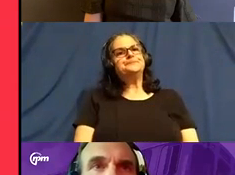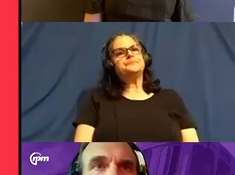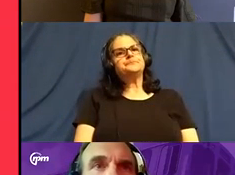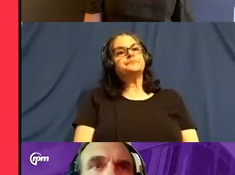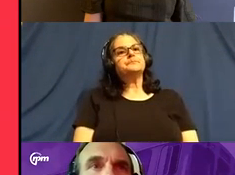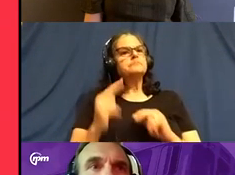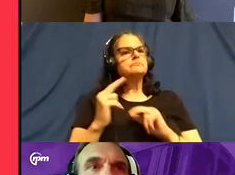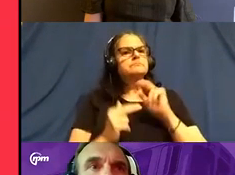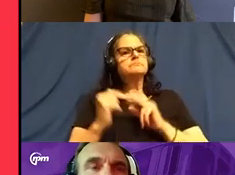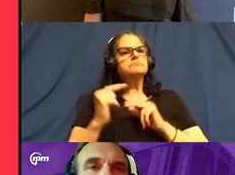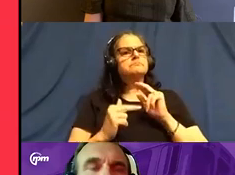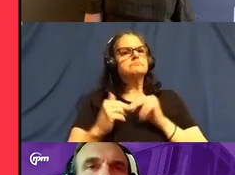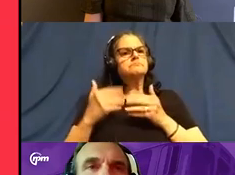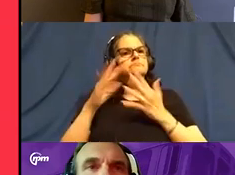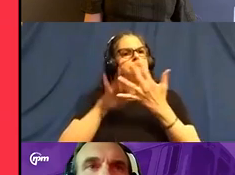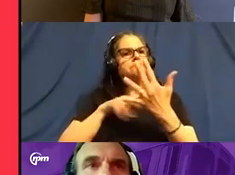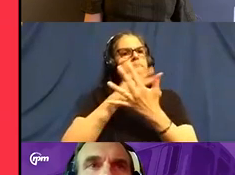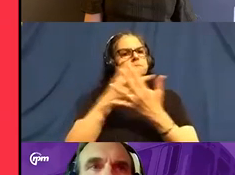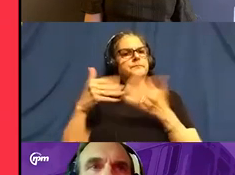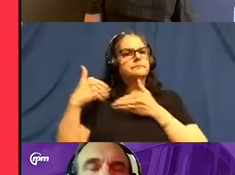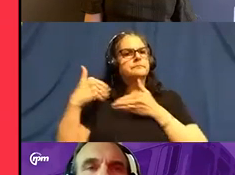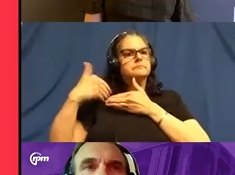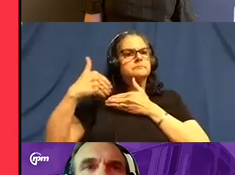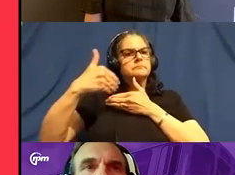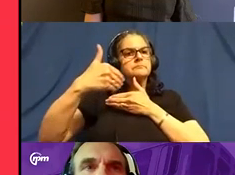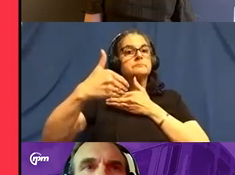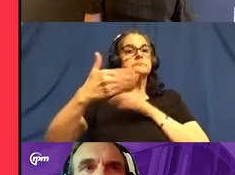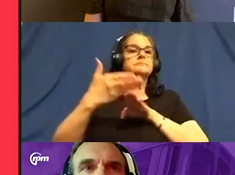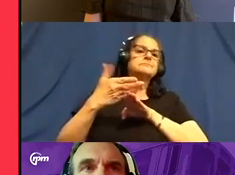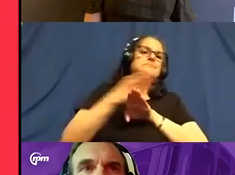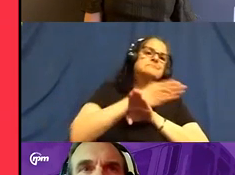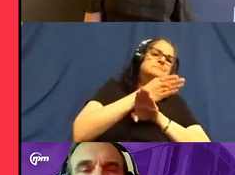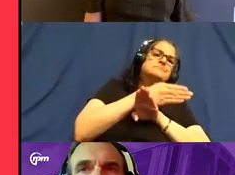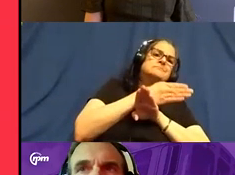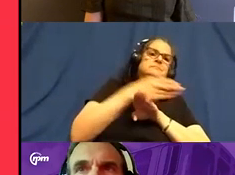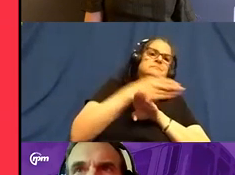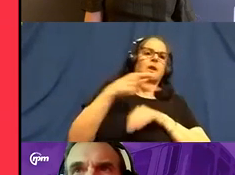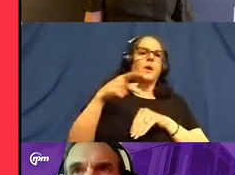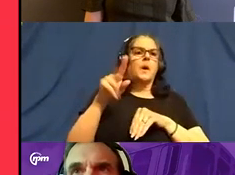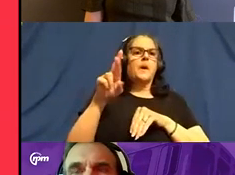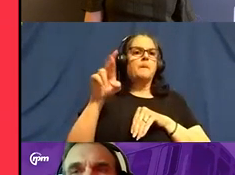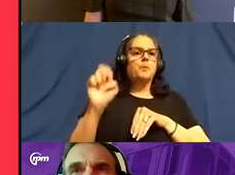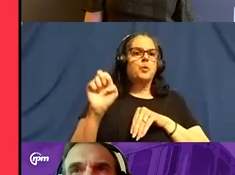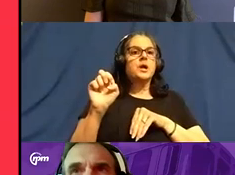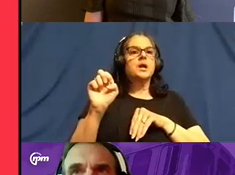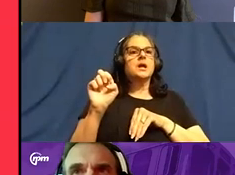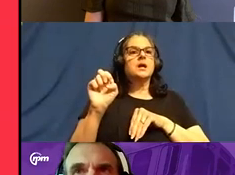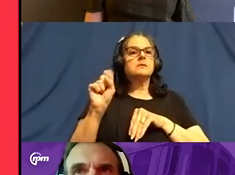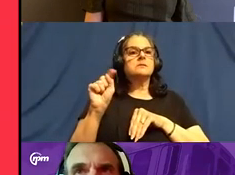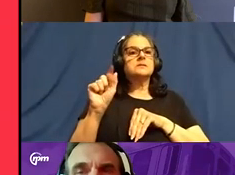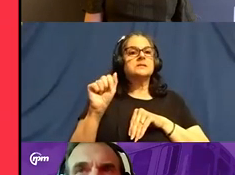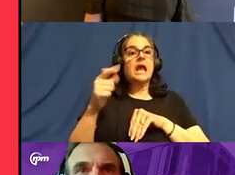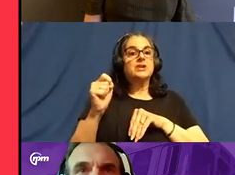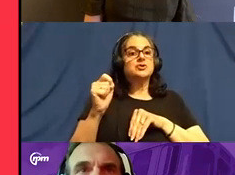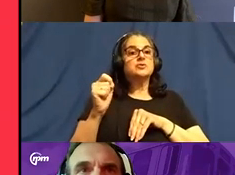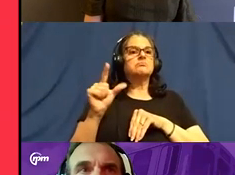schedule. The pre-stage or pre-work that's indicated here for 2019 and 2020 is really to set up the tracks